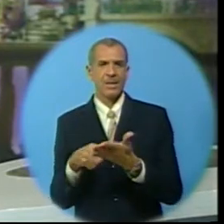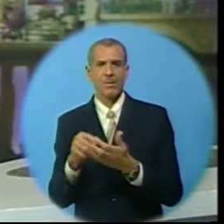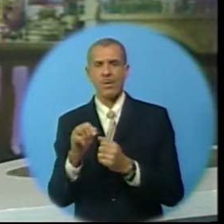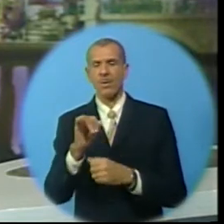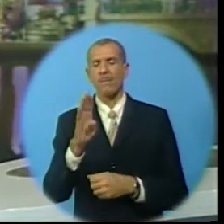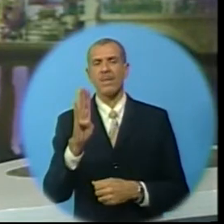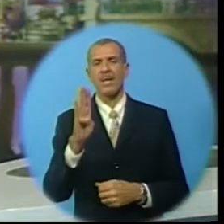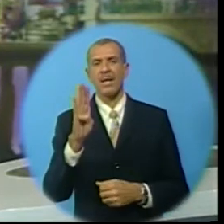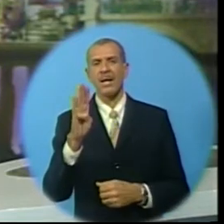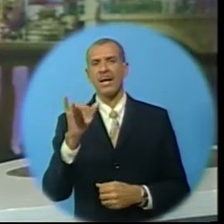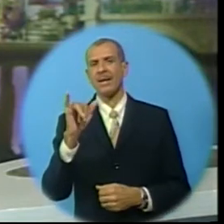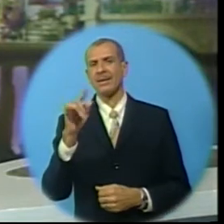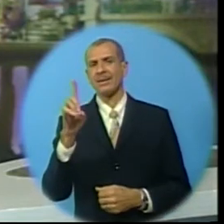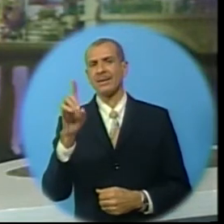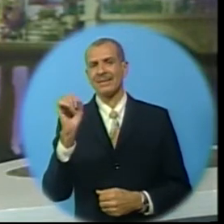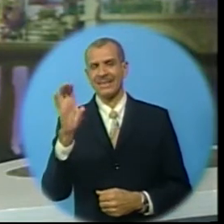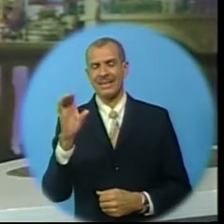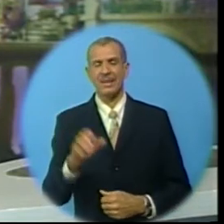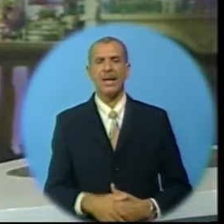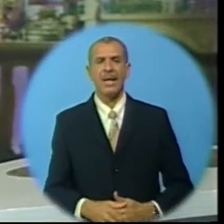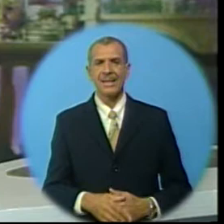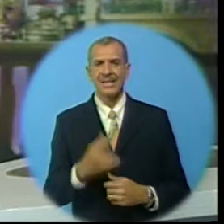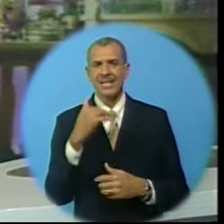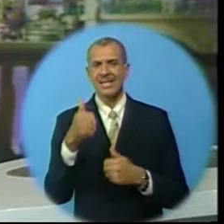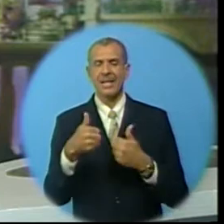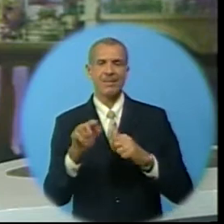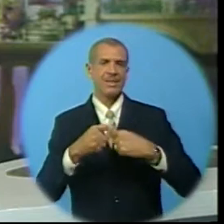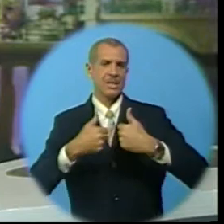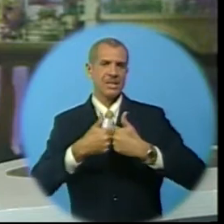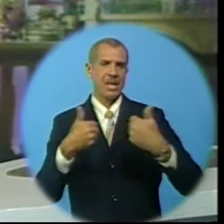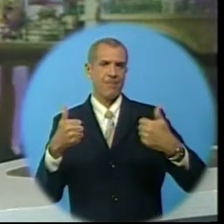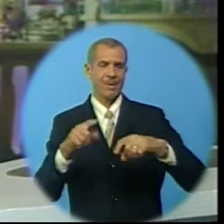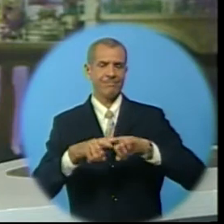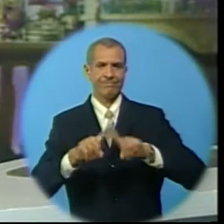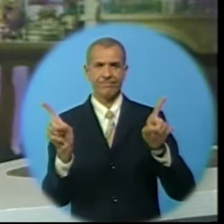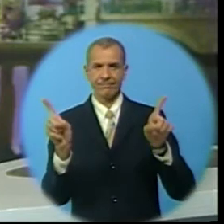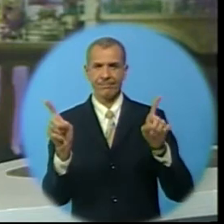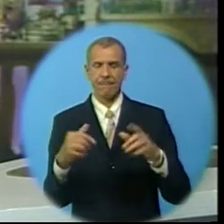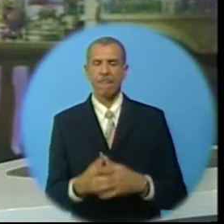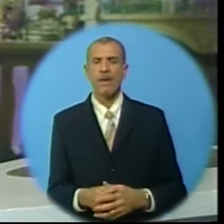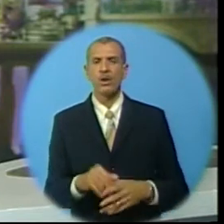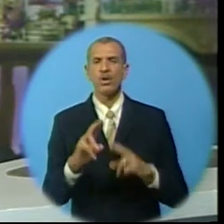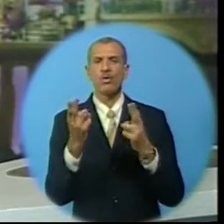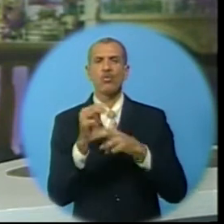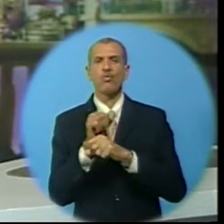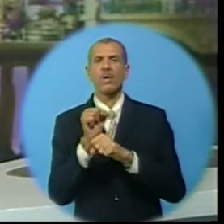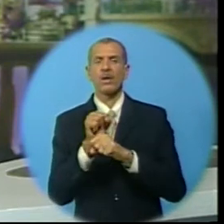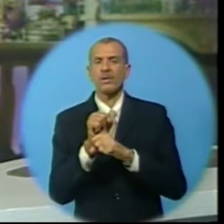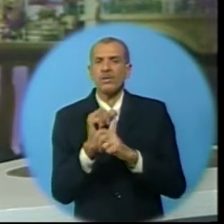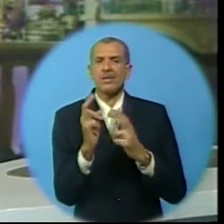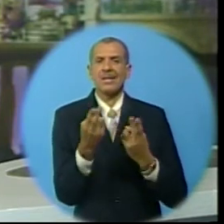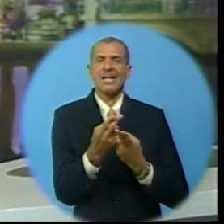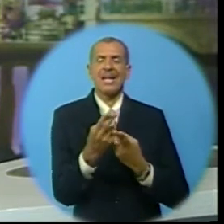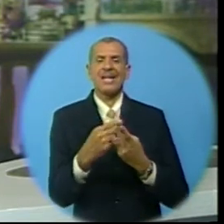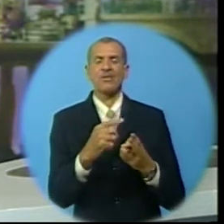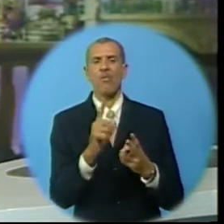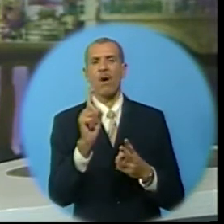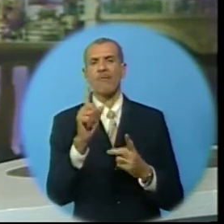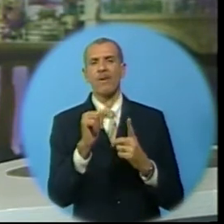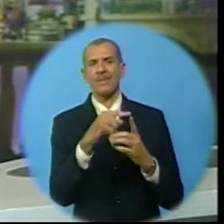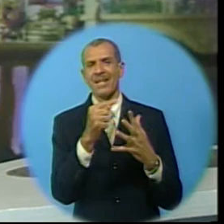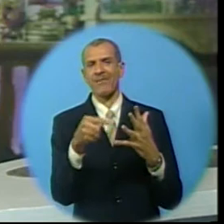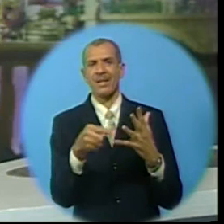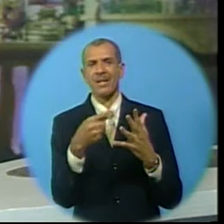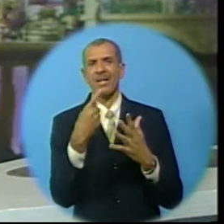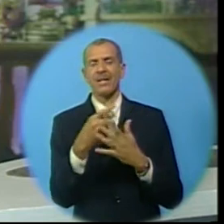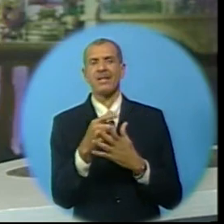BIDC. Mr. Franklin says the action is separate and distinct. The Unity Workers Union is one of several unions to publicly